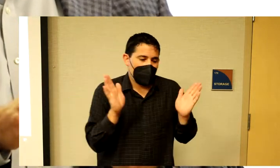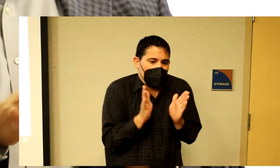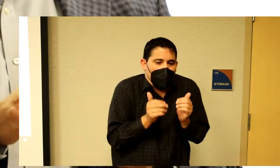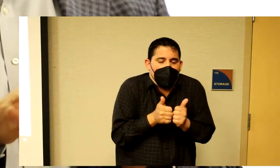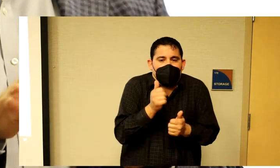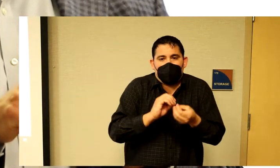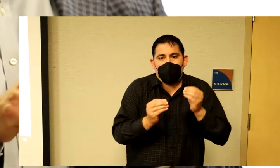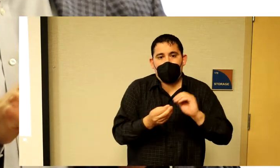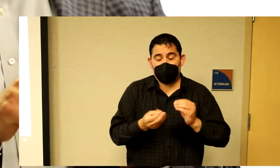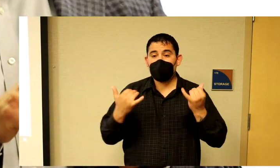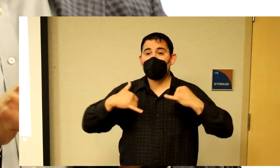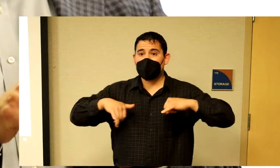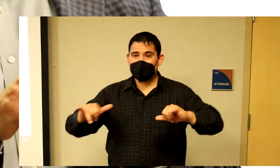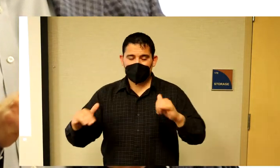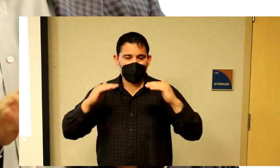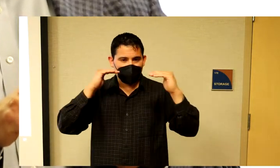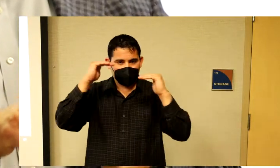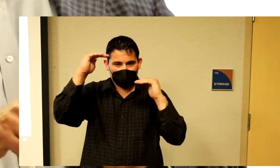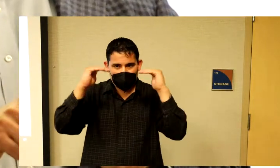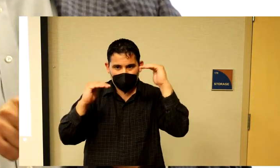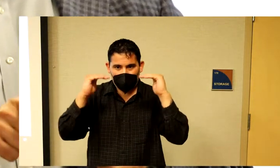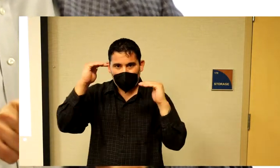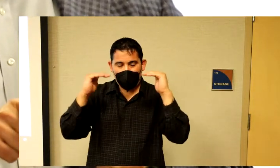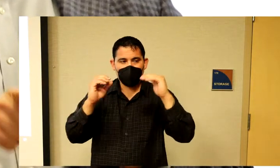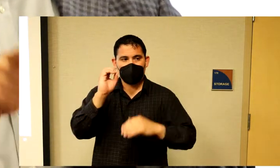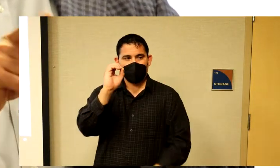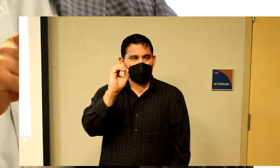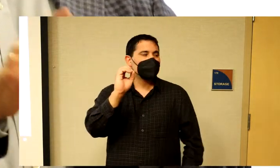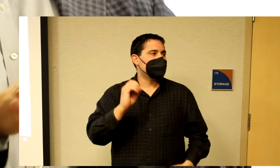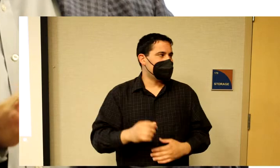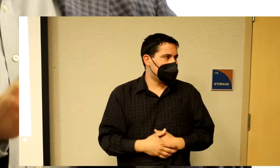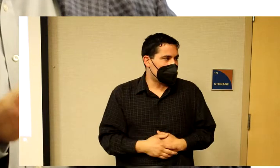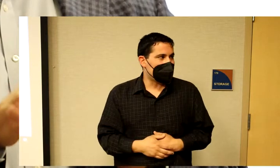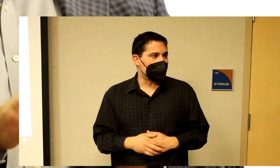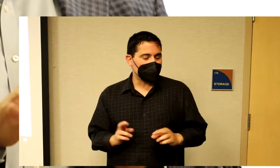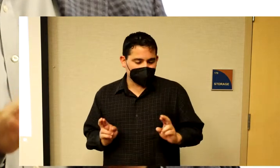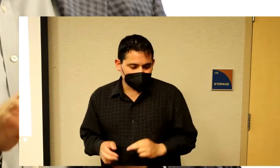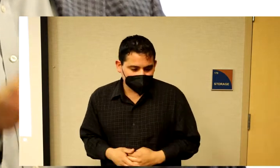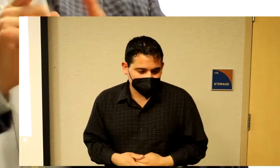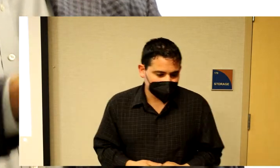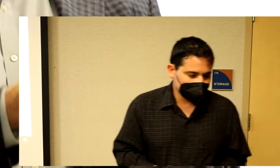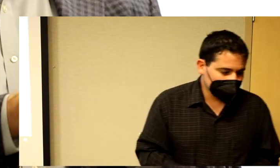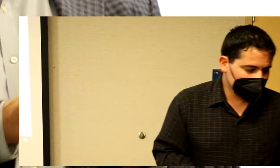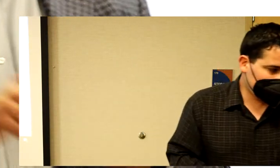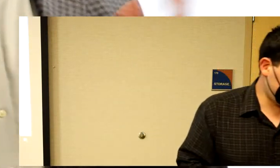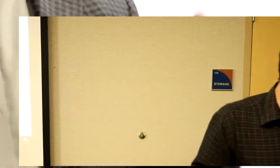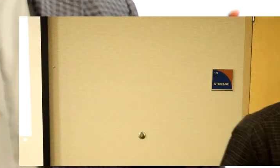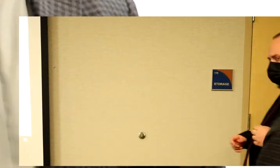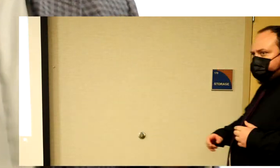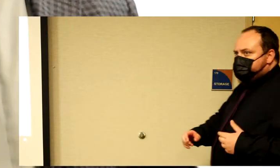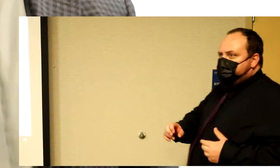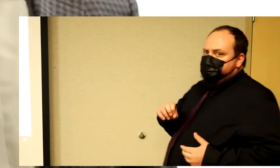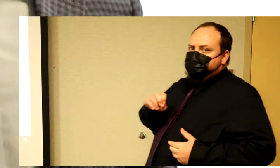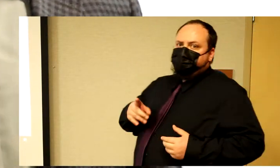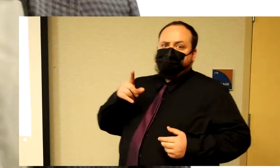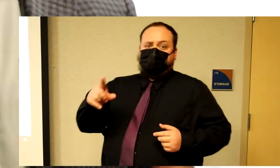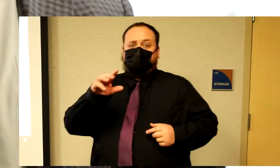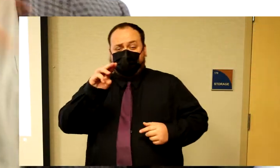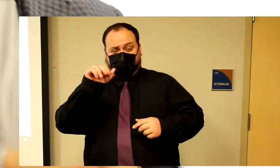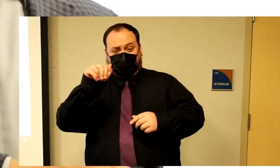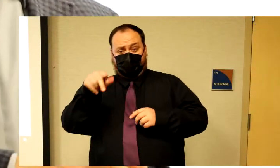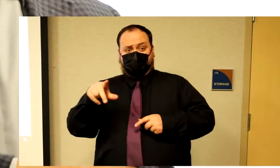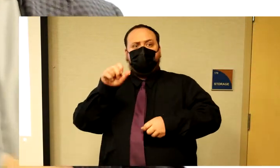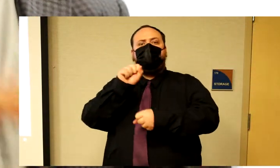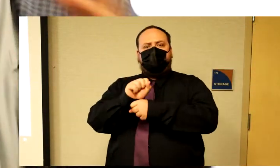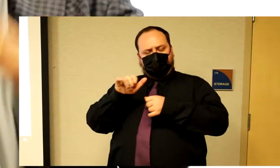that's why Eddie was so mathematically perfect at 0. So he does deserve credit, but not for that, because the math just works out that way, right? It's